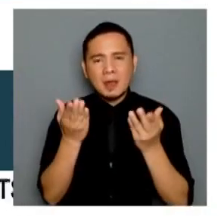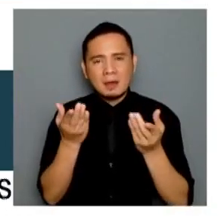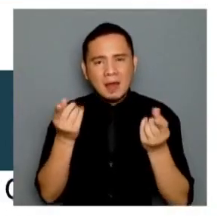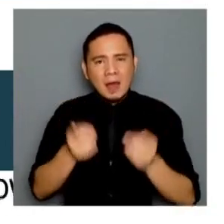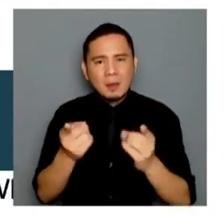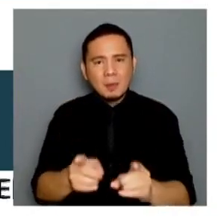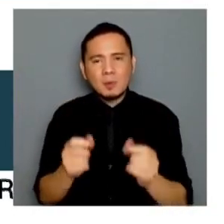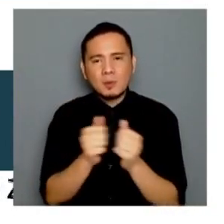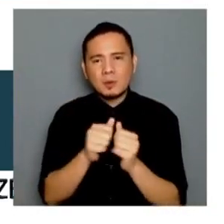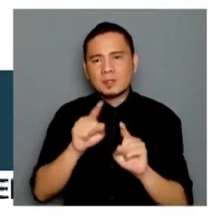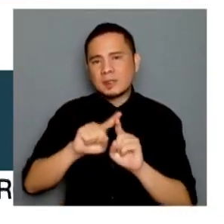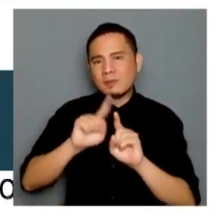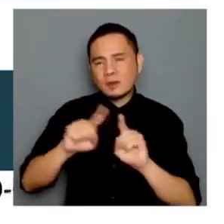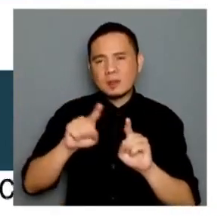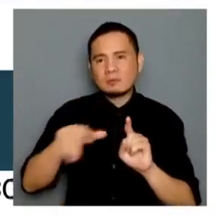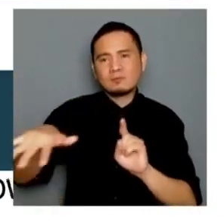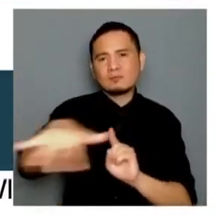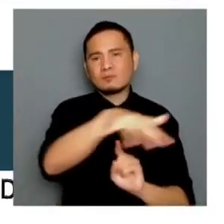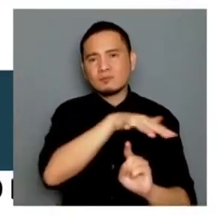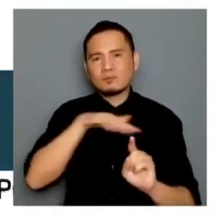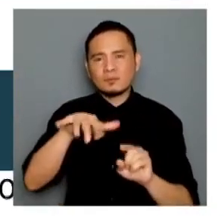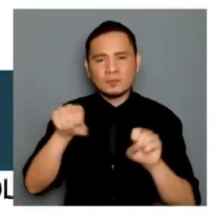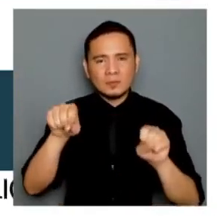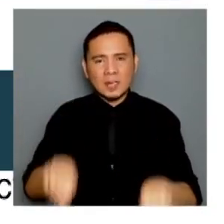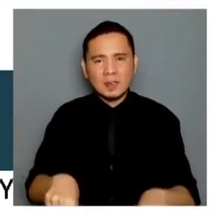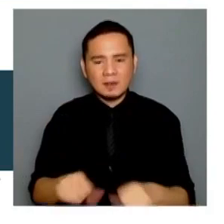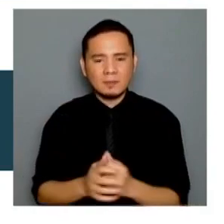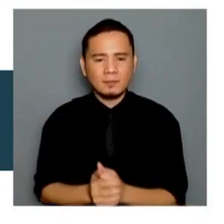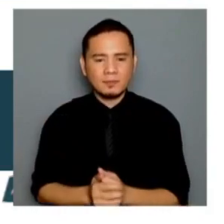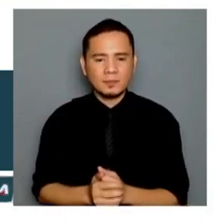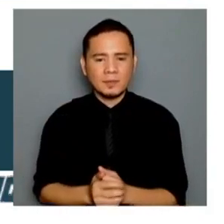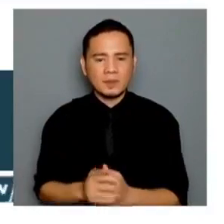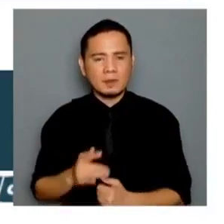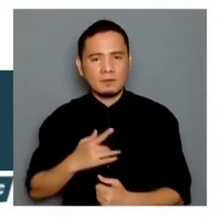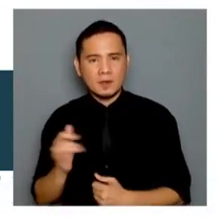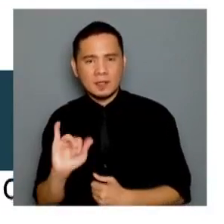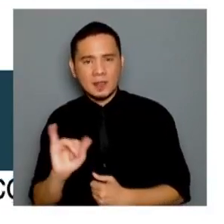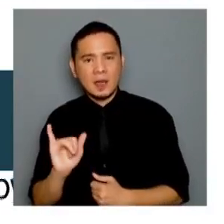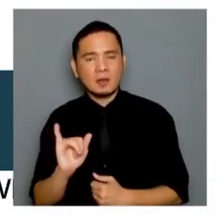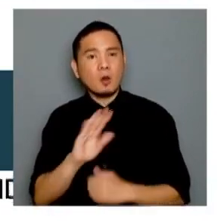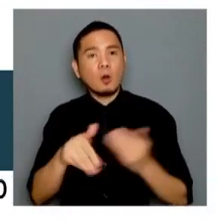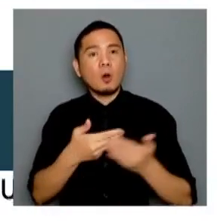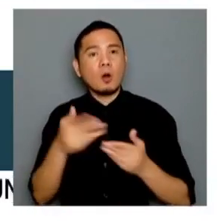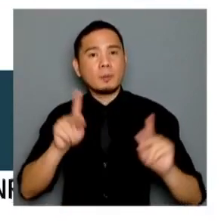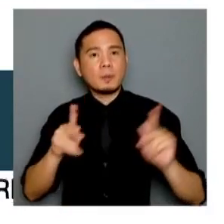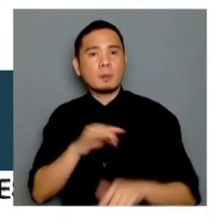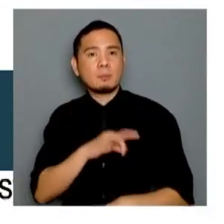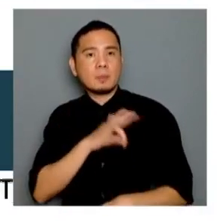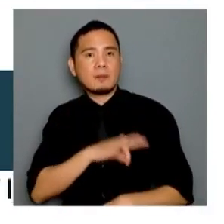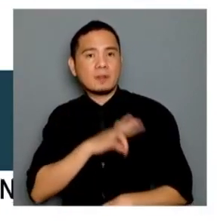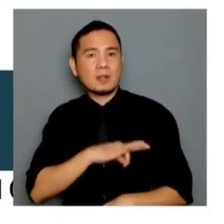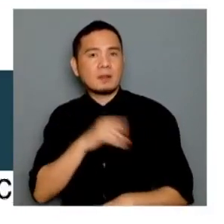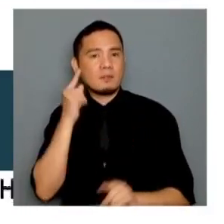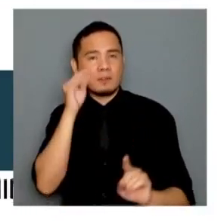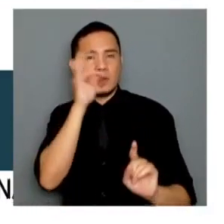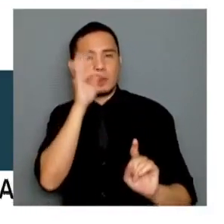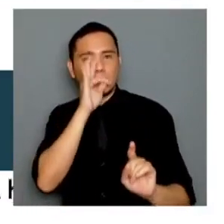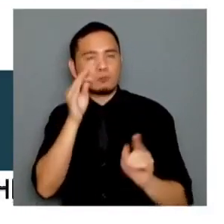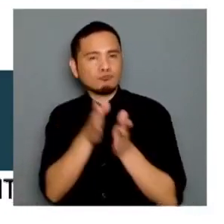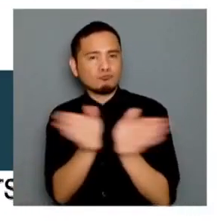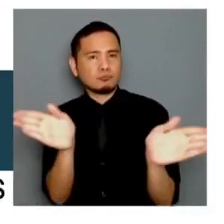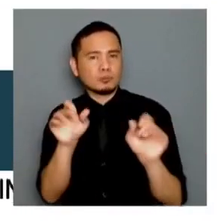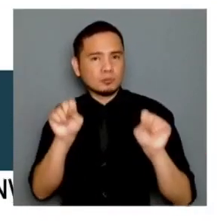other regions. And I feel that these are things that can benefit Filipinos in general. Mm-hmm. Of